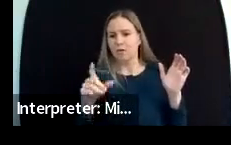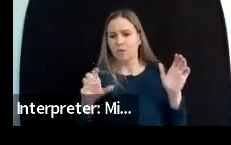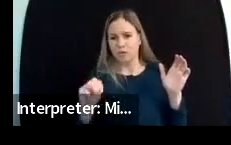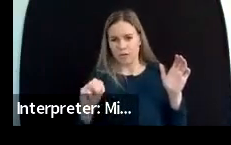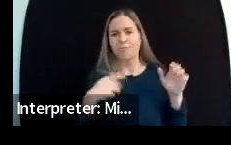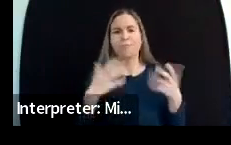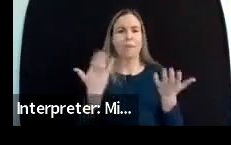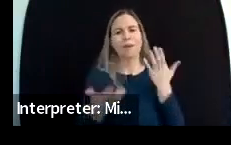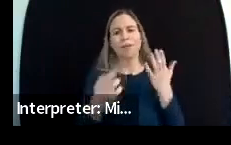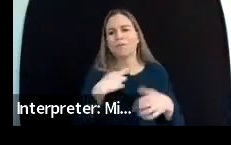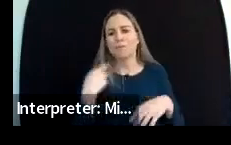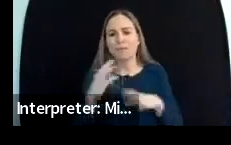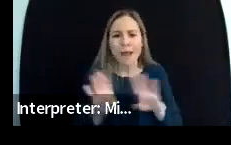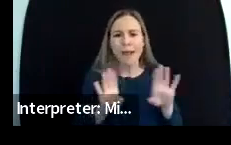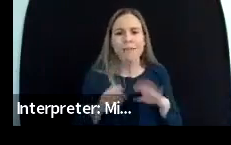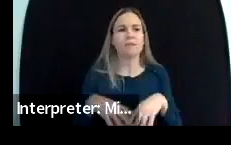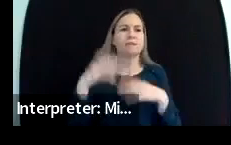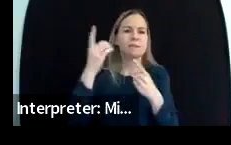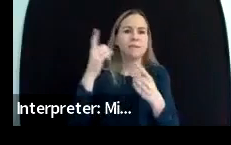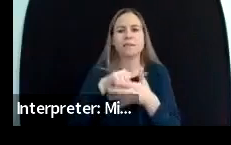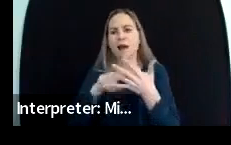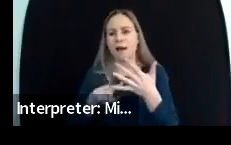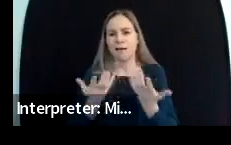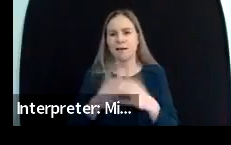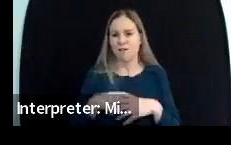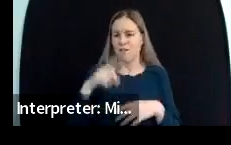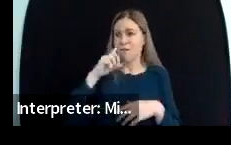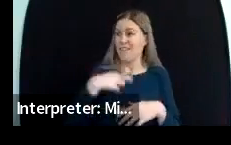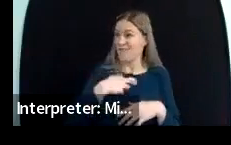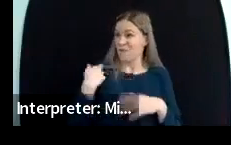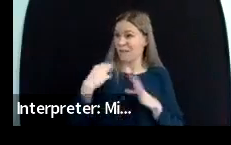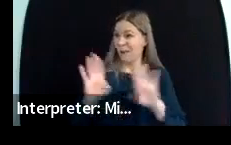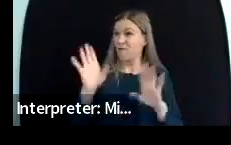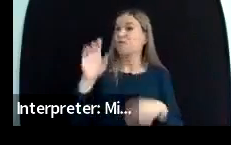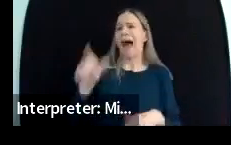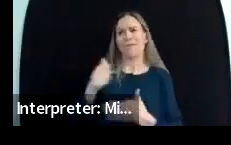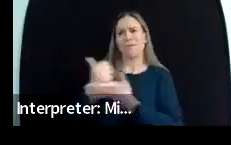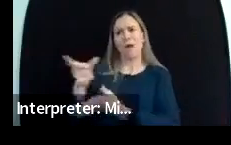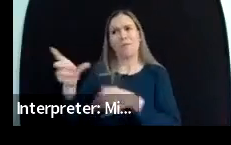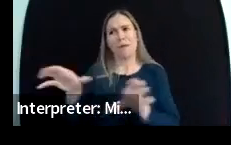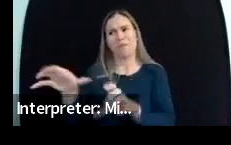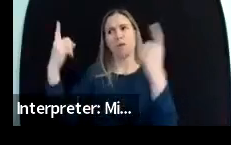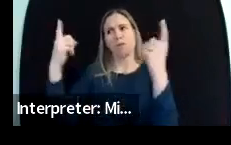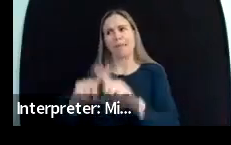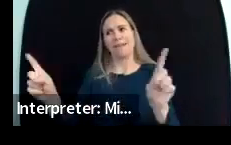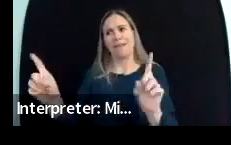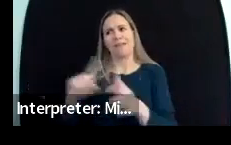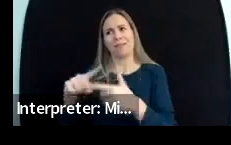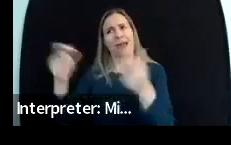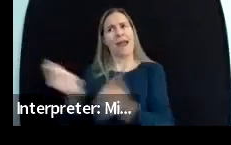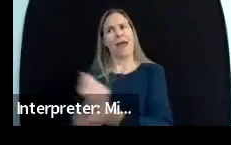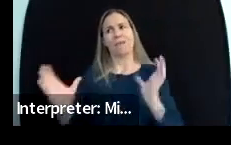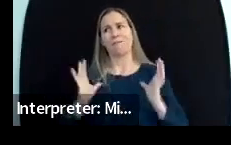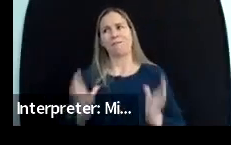And so a lot of times we come in at risk behaviors, you're like, oh, we got to help the person, do something different, and then everything will be fine. And